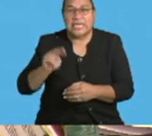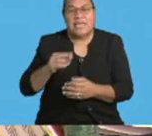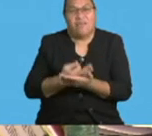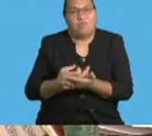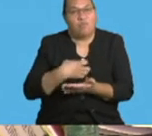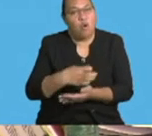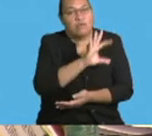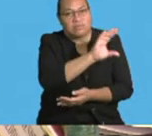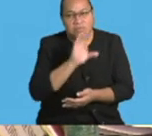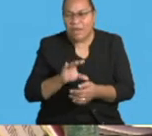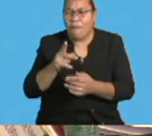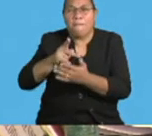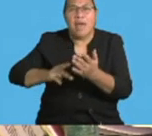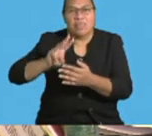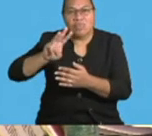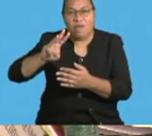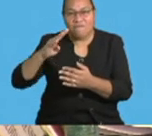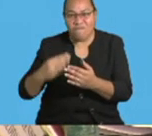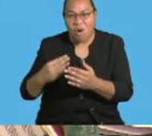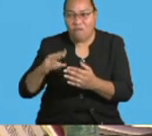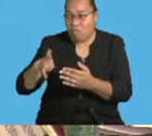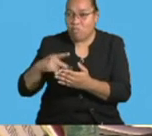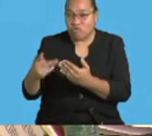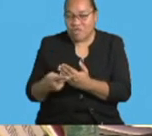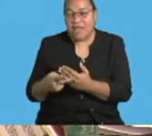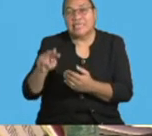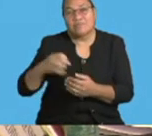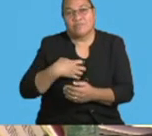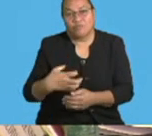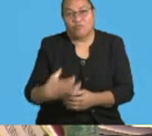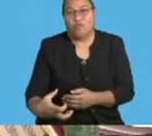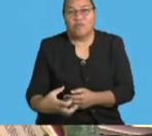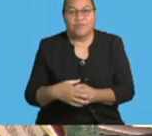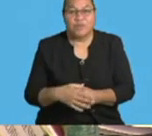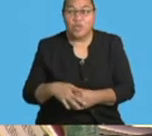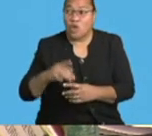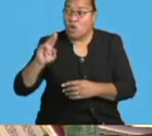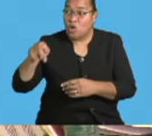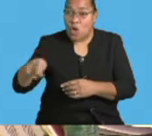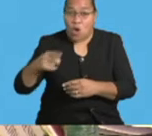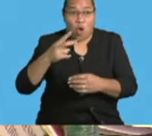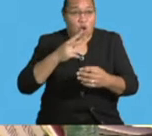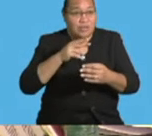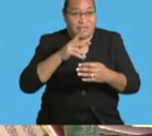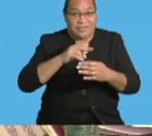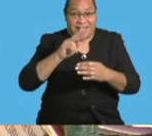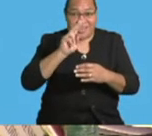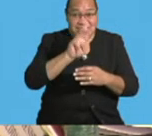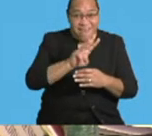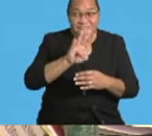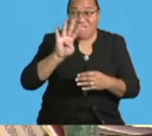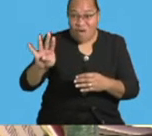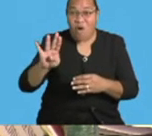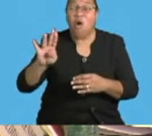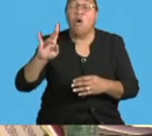of Stage 3 and Stage 4 of the project. Successful completion of Stage 3 and Stage 4 of the program will add